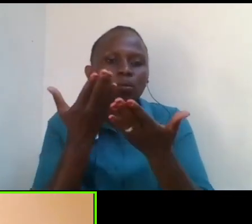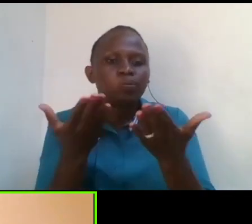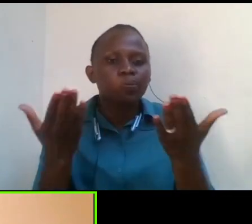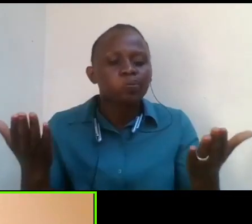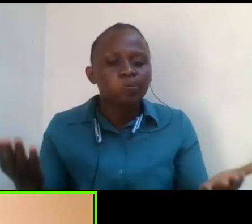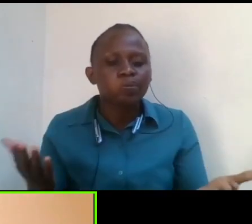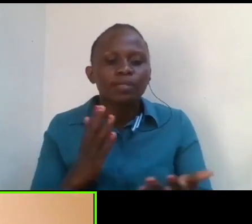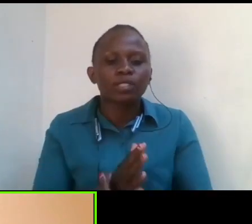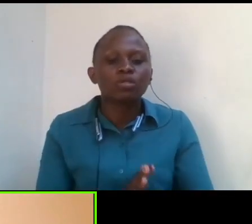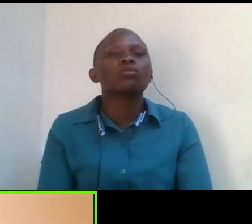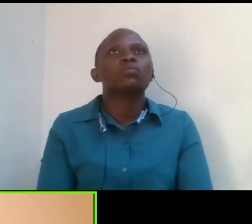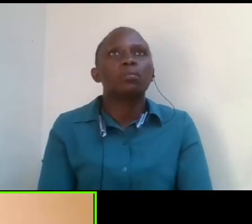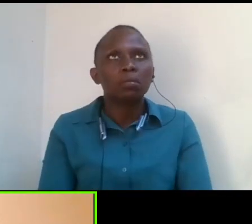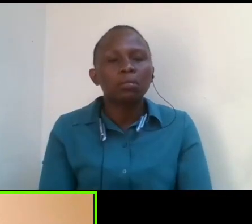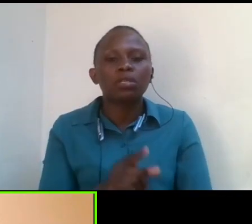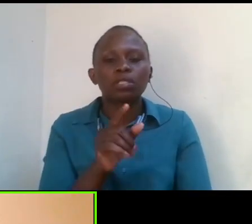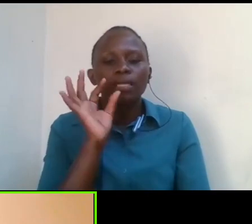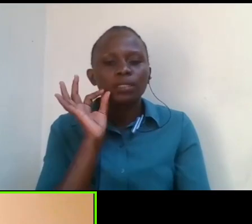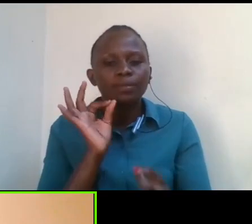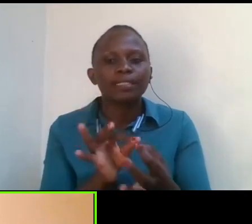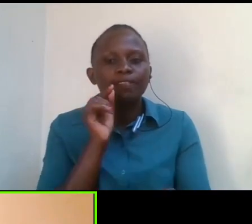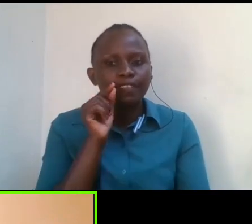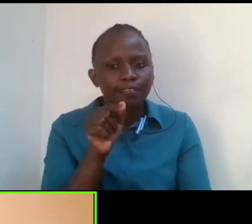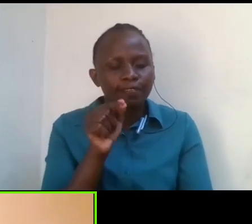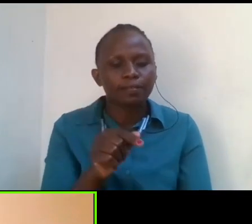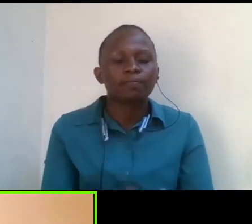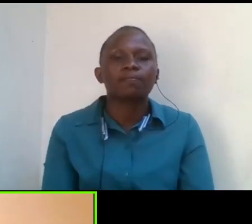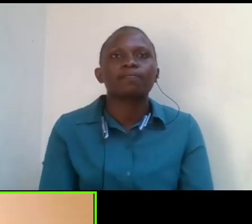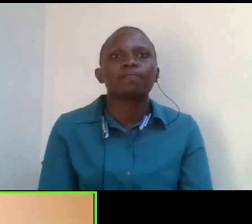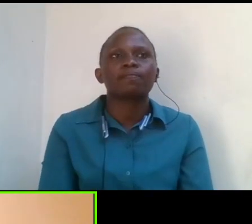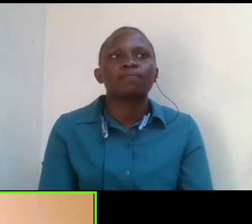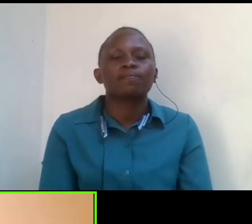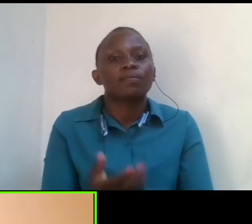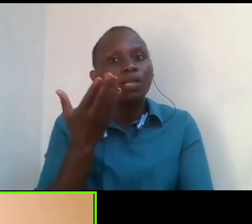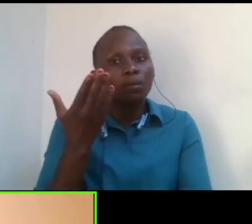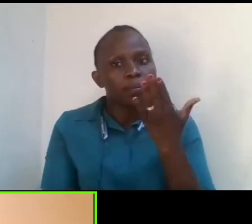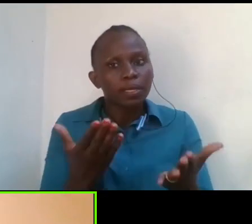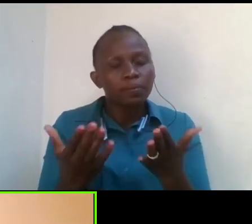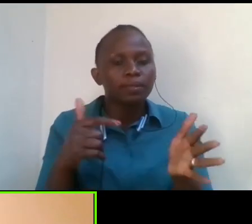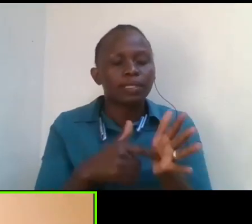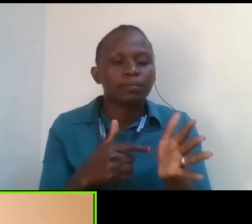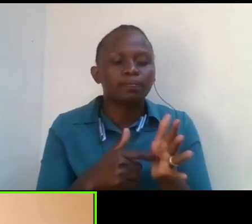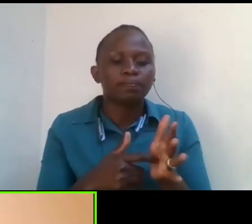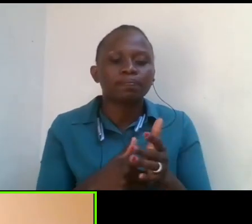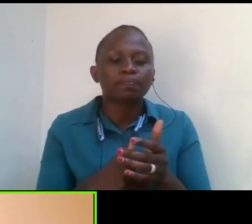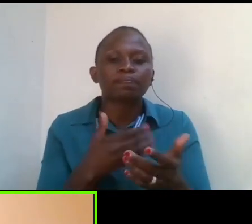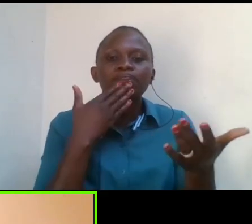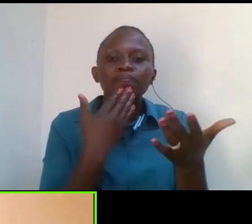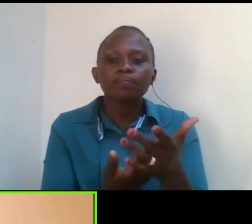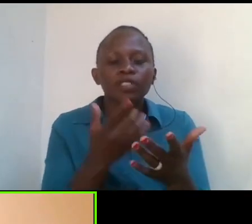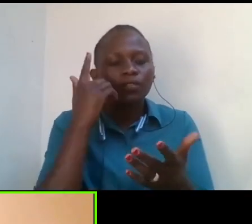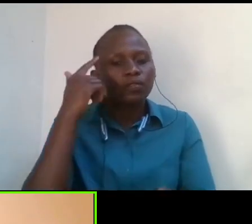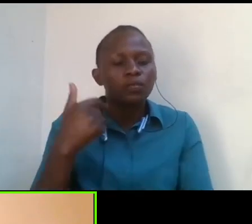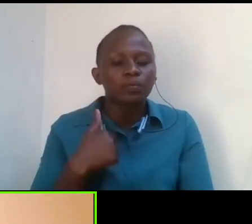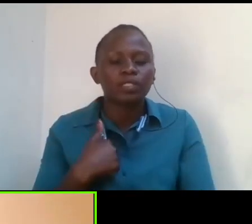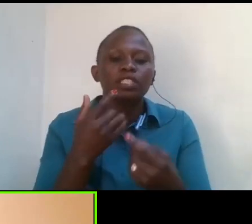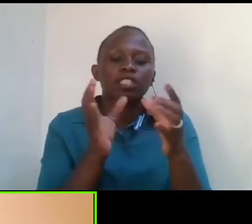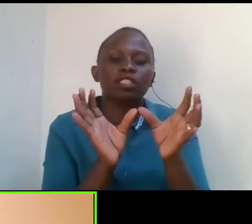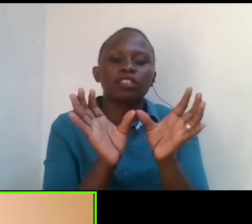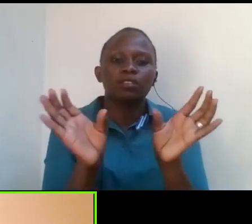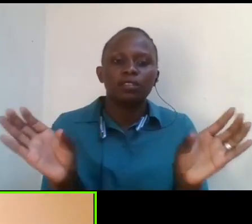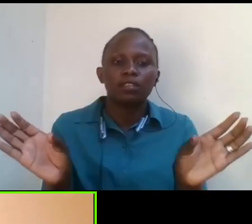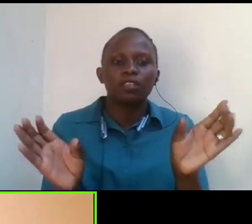innovations and in that particular respect. And maybe at this point, it would be very good for me to differentiate between